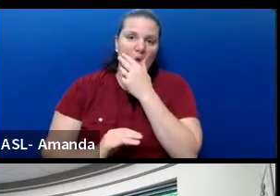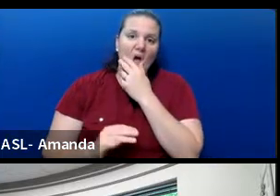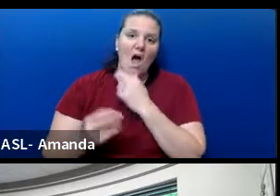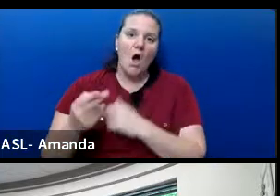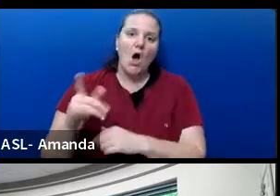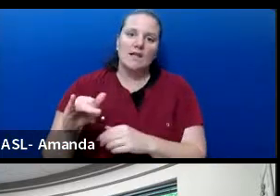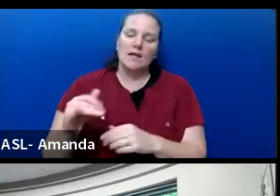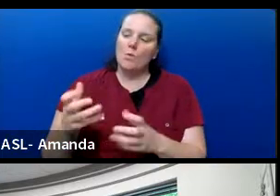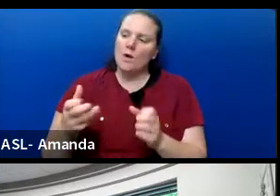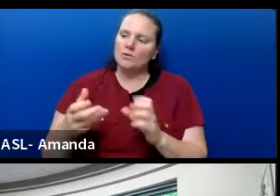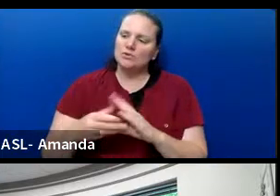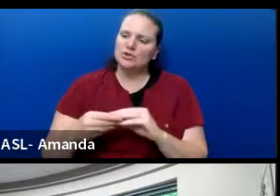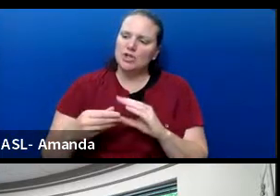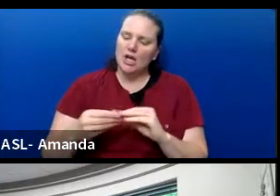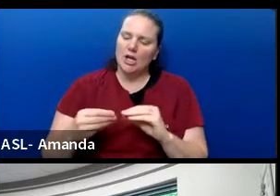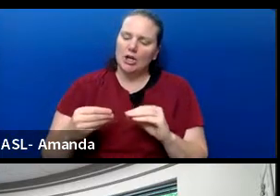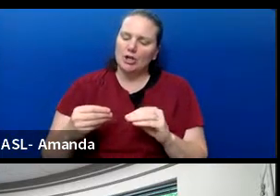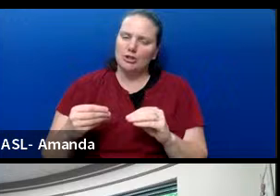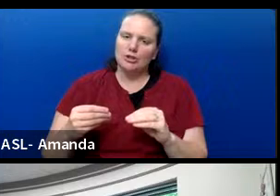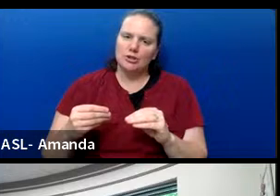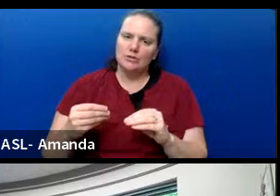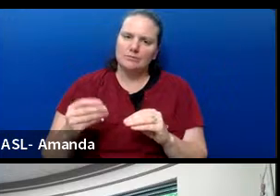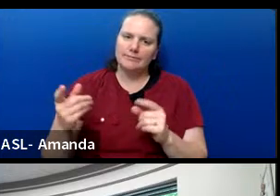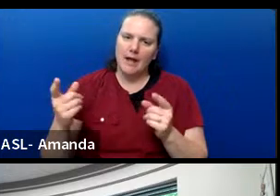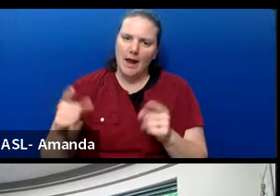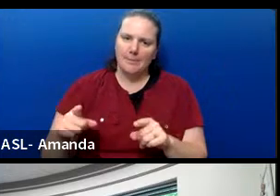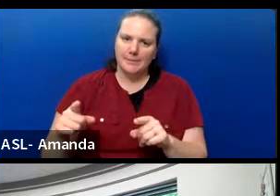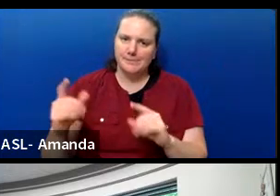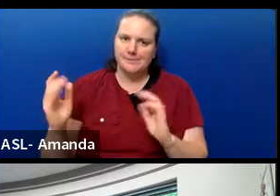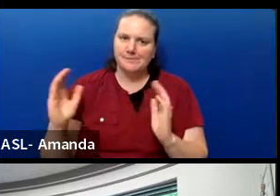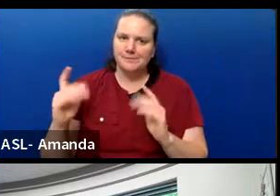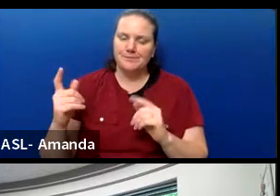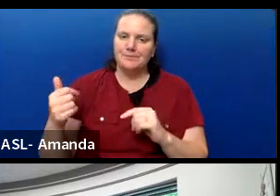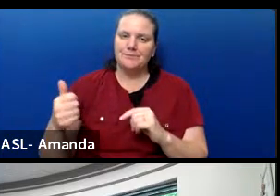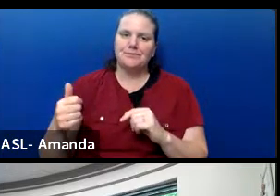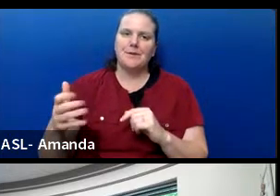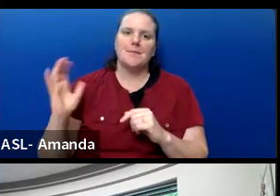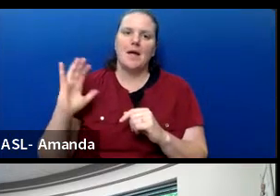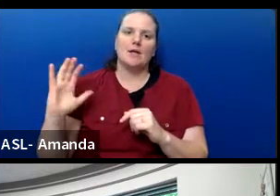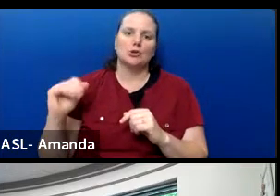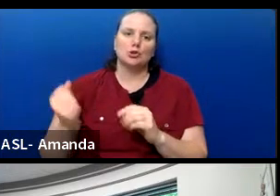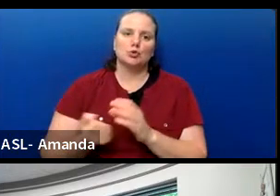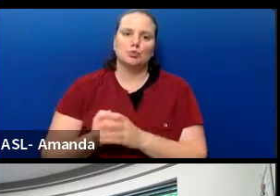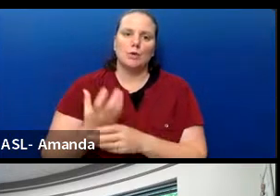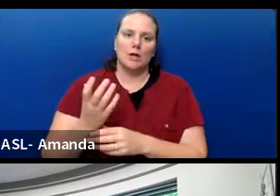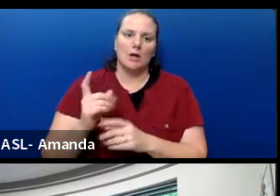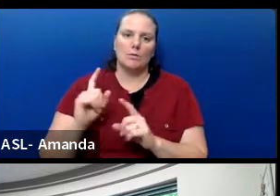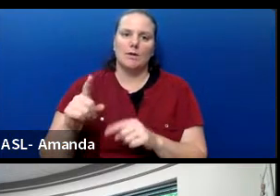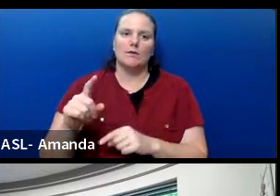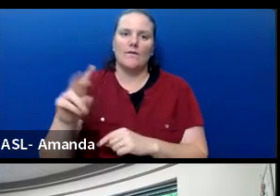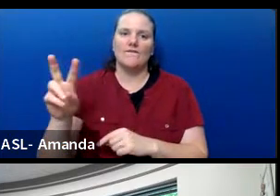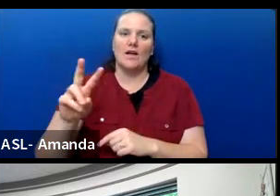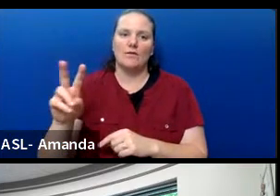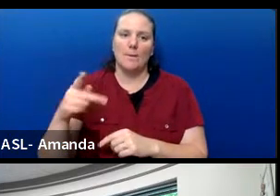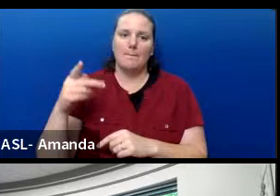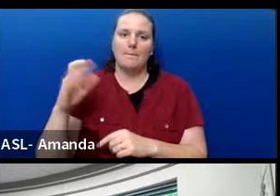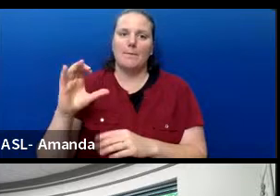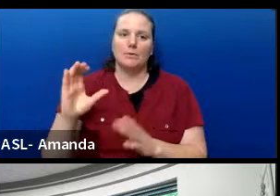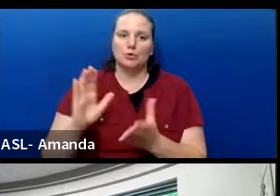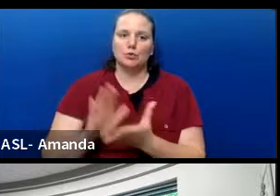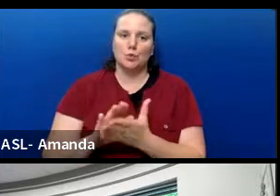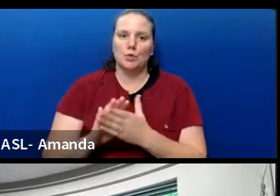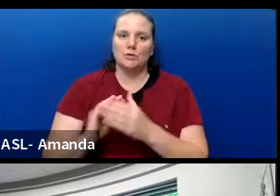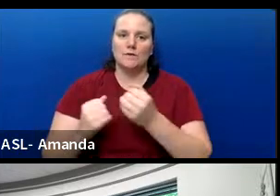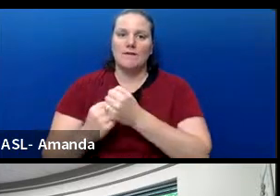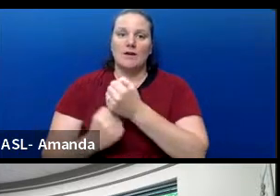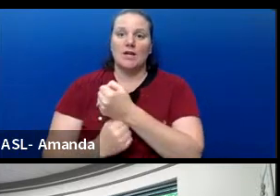anecdote. Back in the spring, I attended the Vancouver Public Schools Foundation Luncheon, and I had the